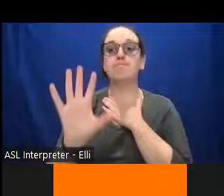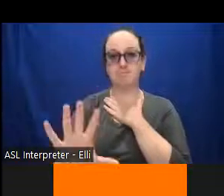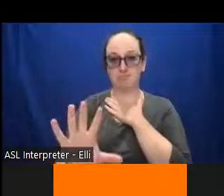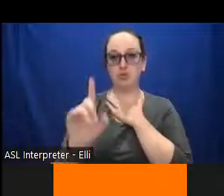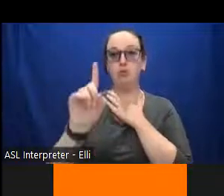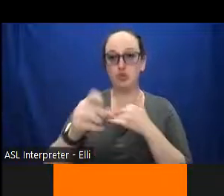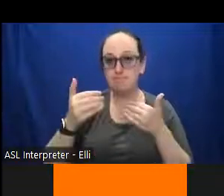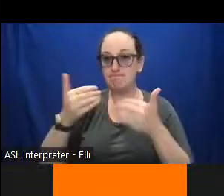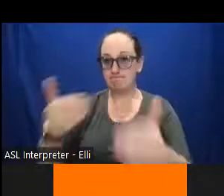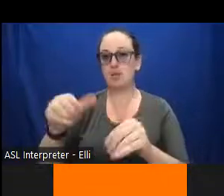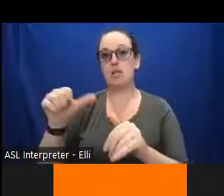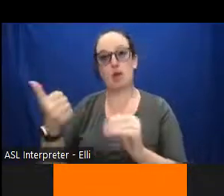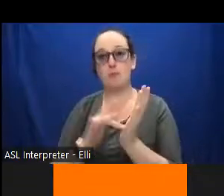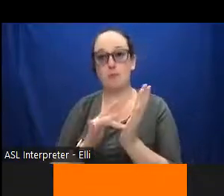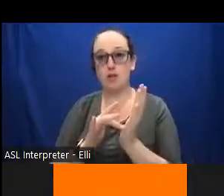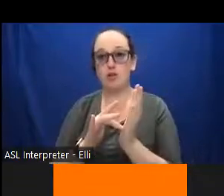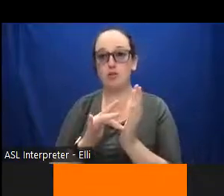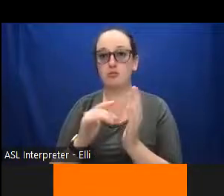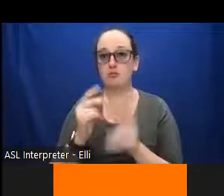a medical provider.